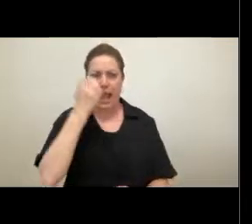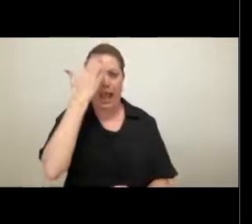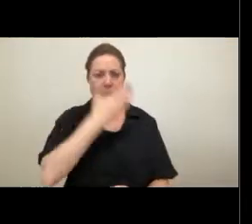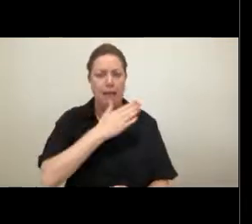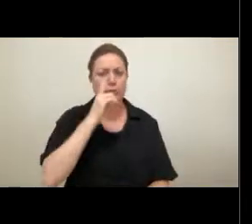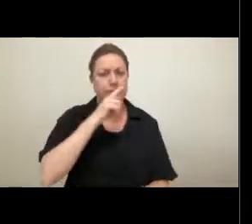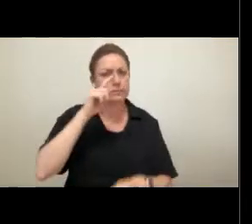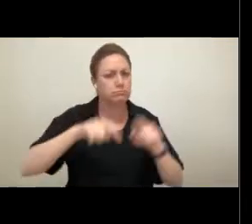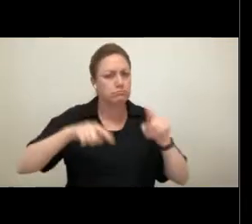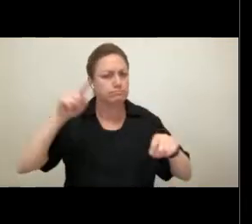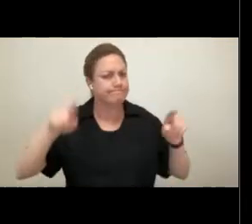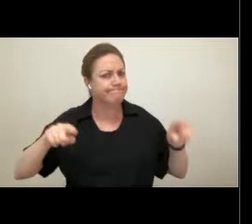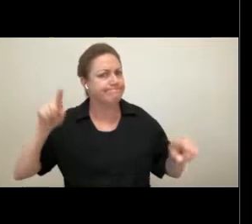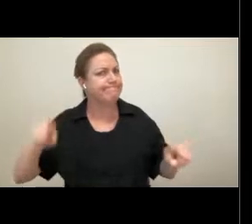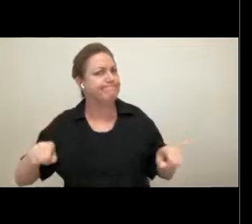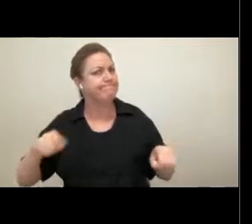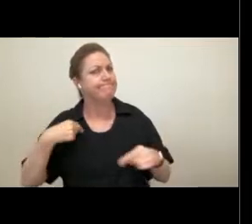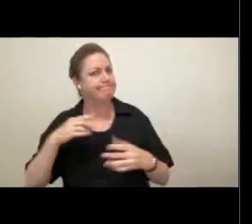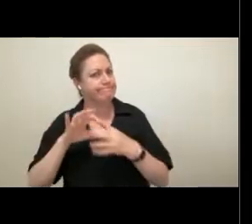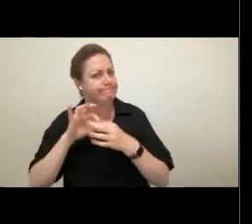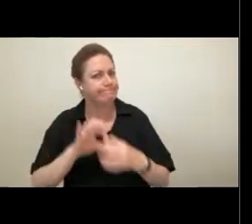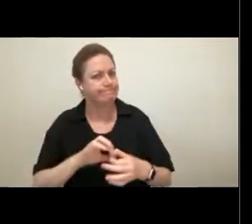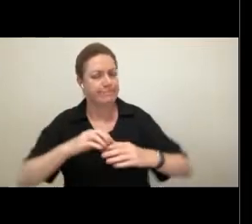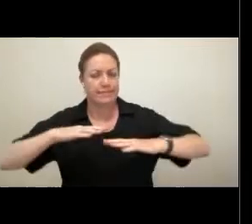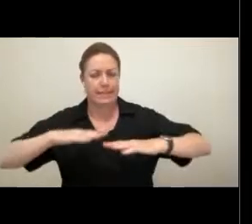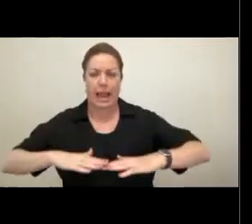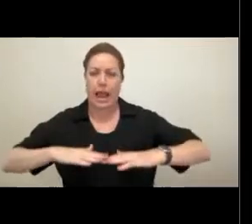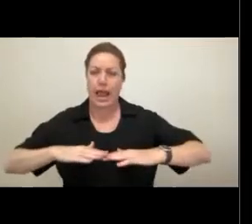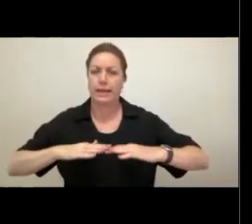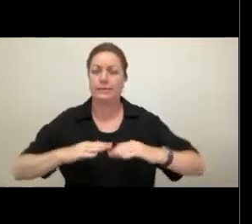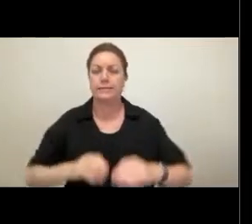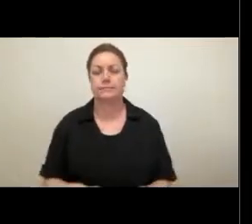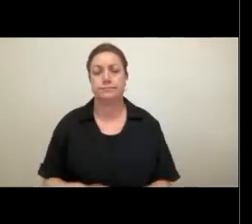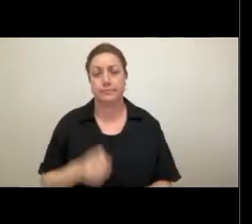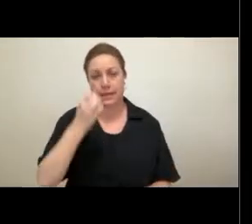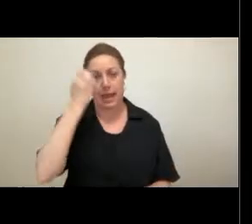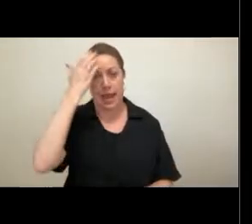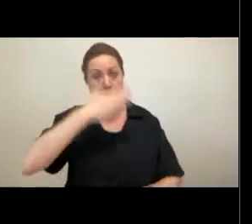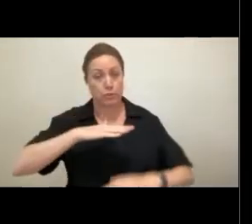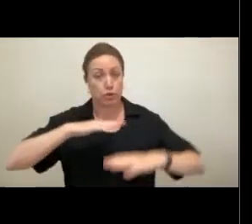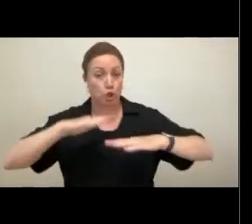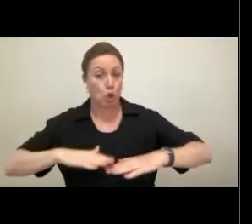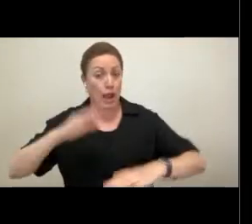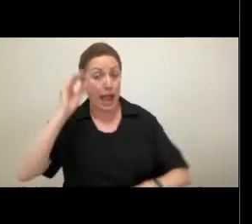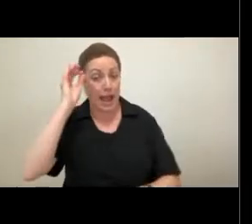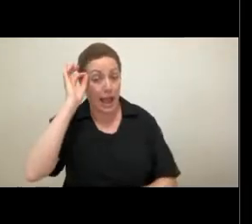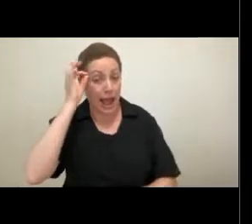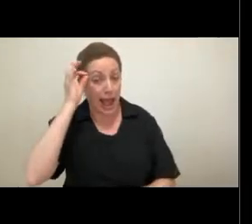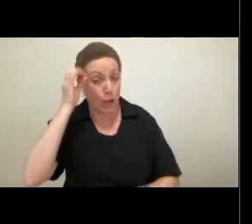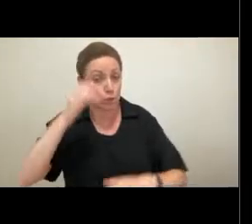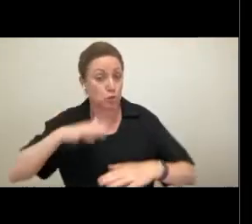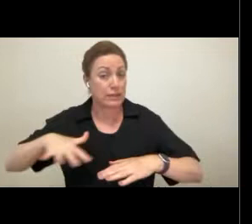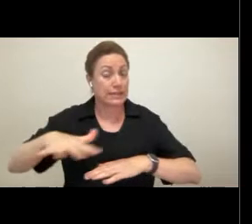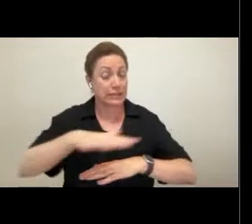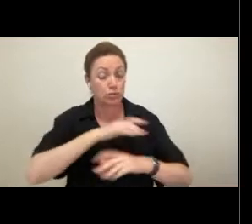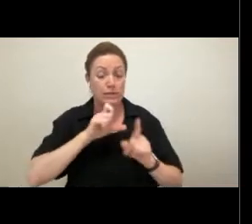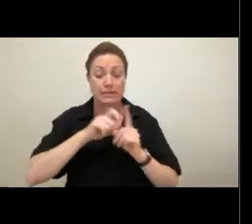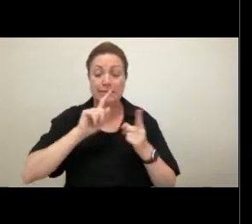Basin. Aboriginal land councils in the area, including the Darebin and Gandangara, but also too, you've got